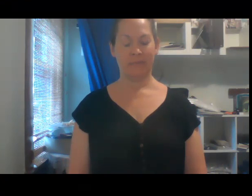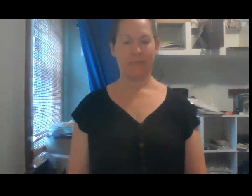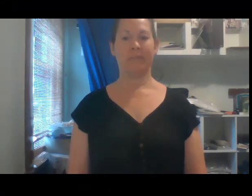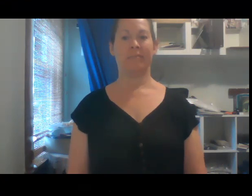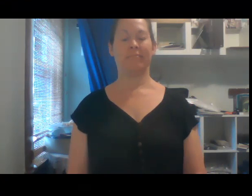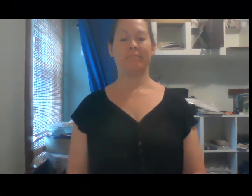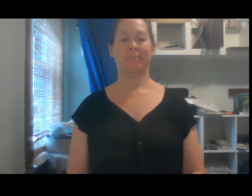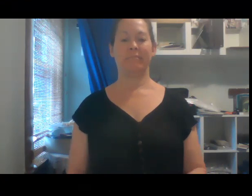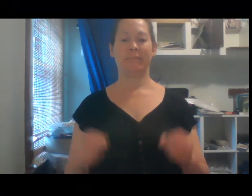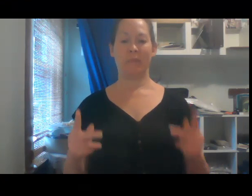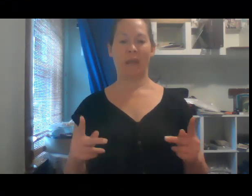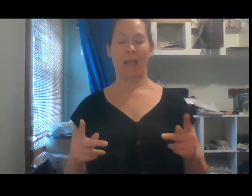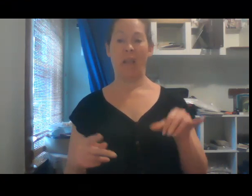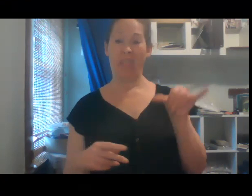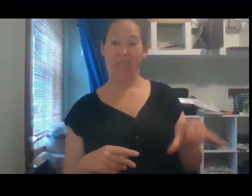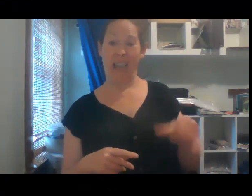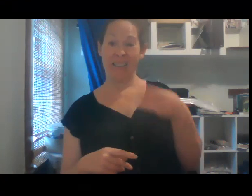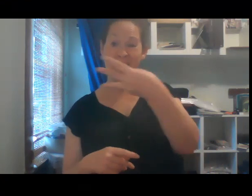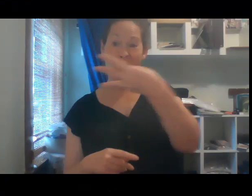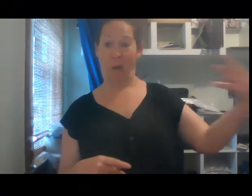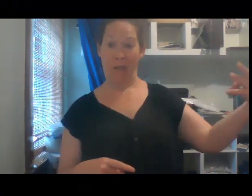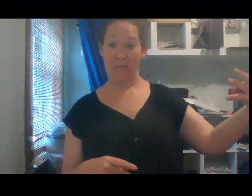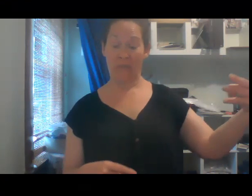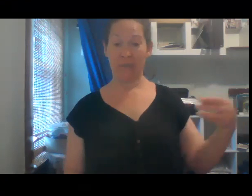All right, so this is a graph.